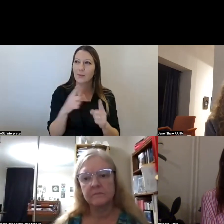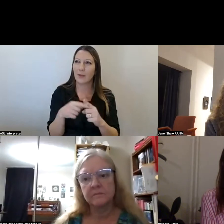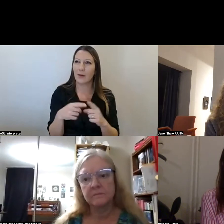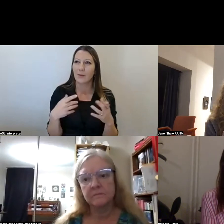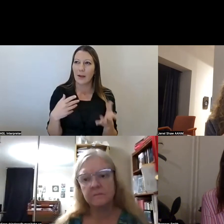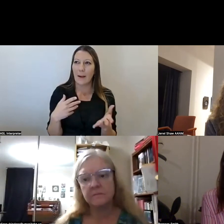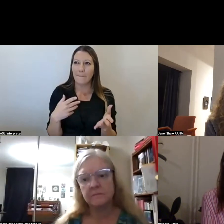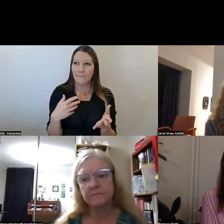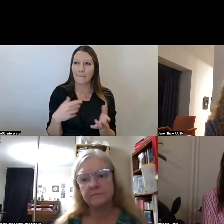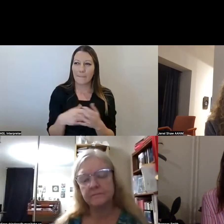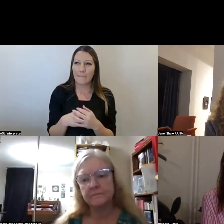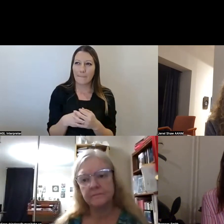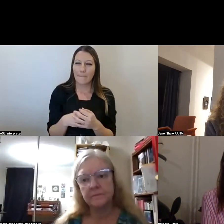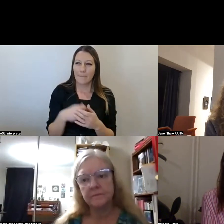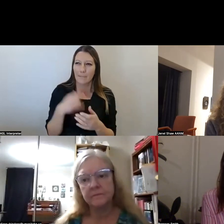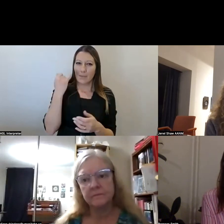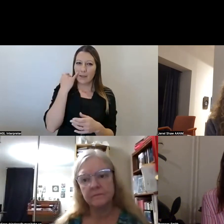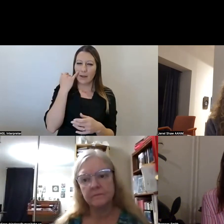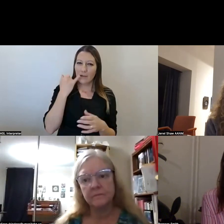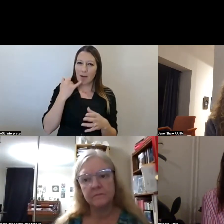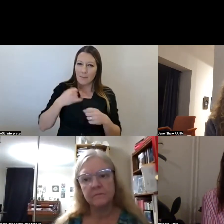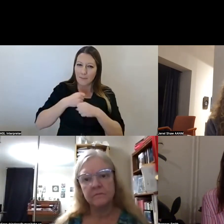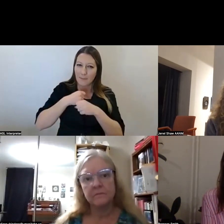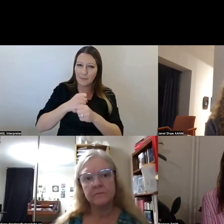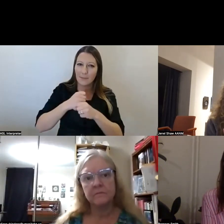When I'm doing my art,